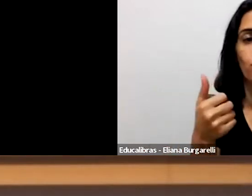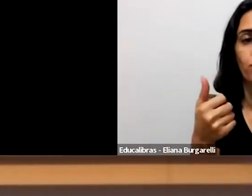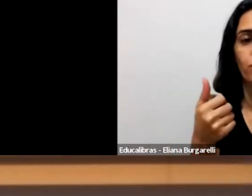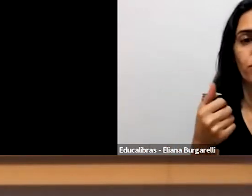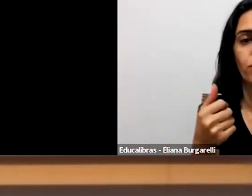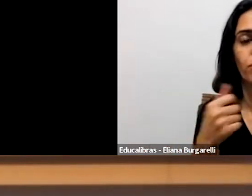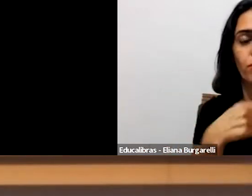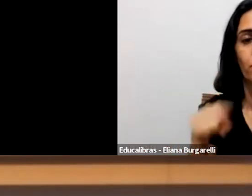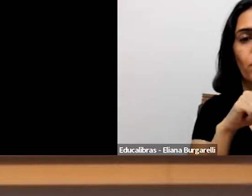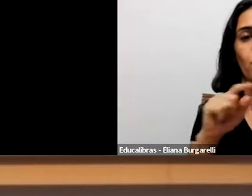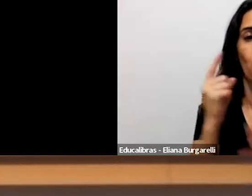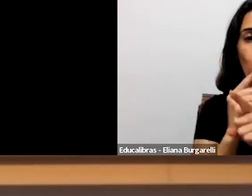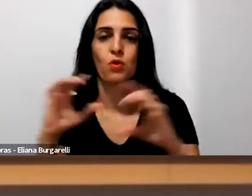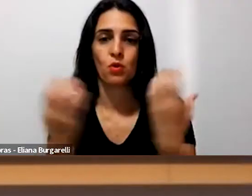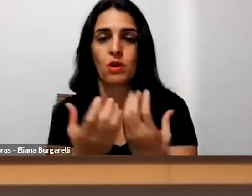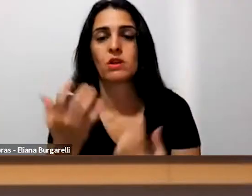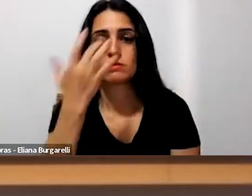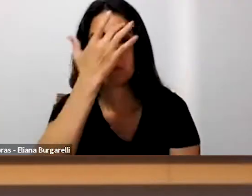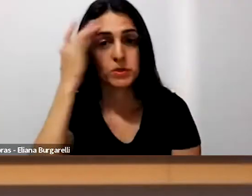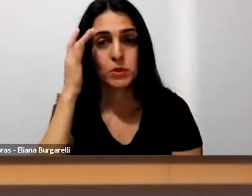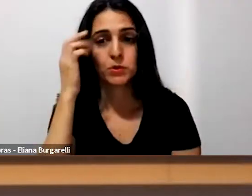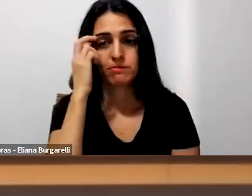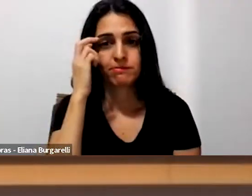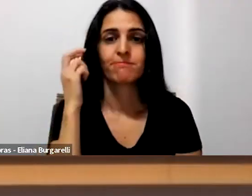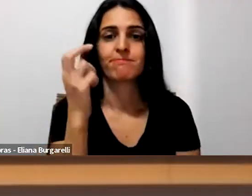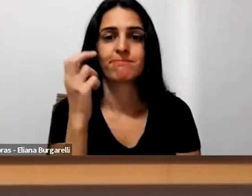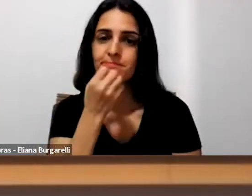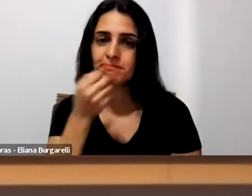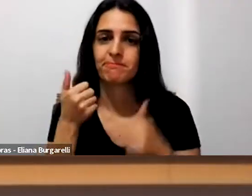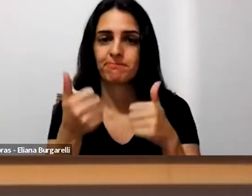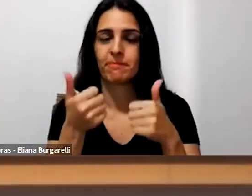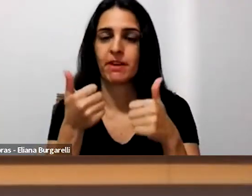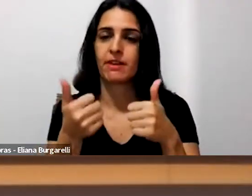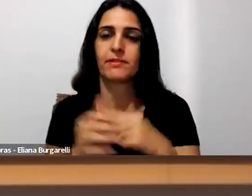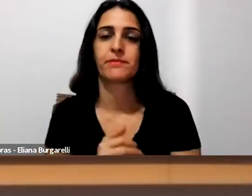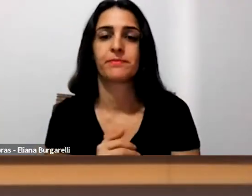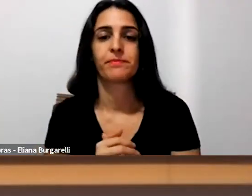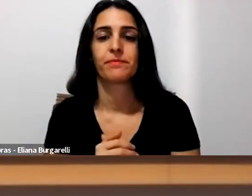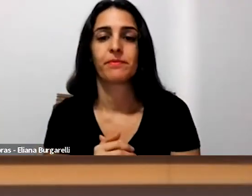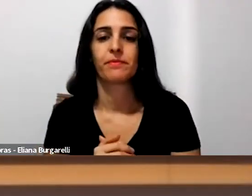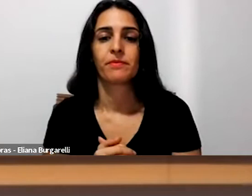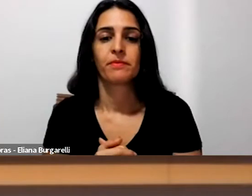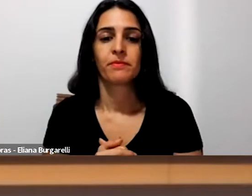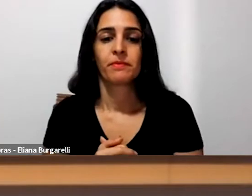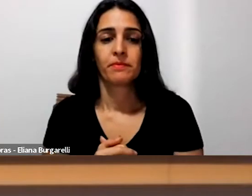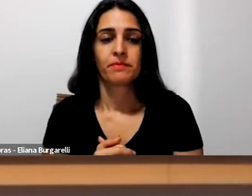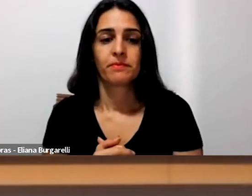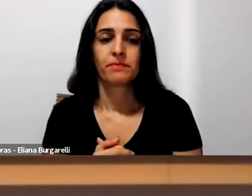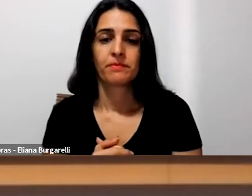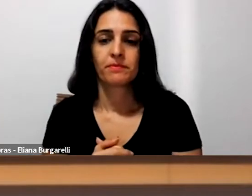and rich personalities. I still remember the opening lecture given by your